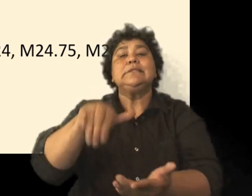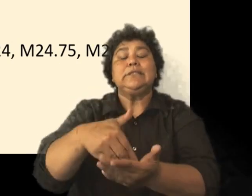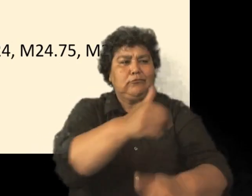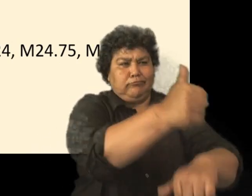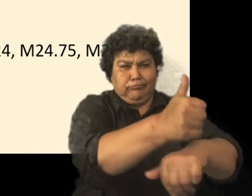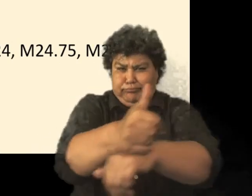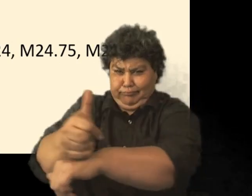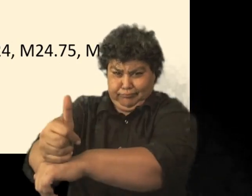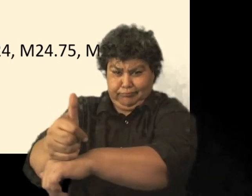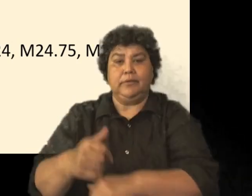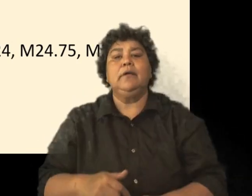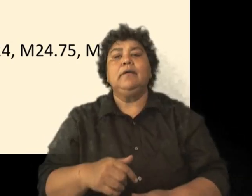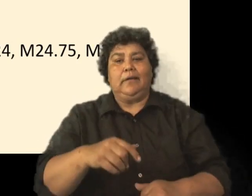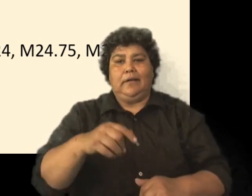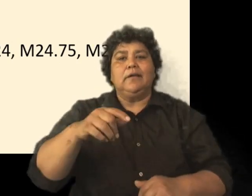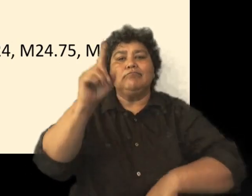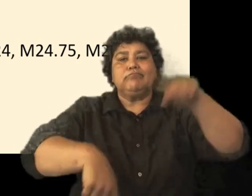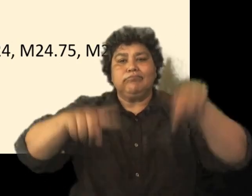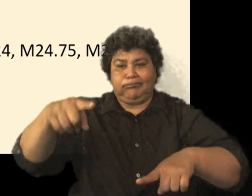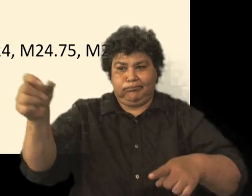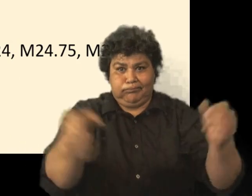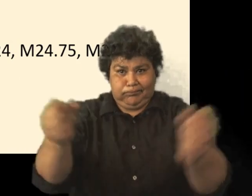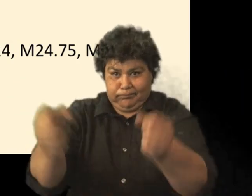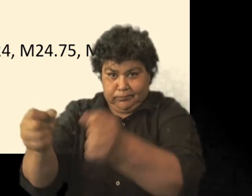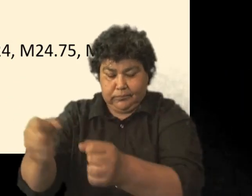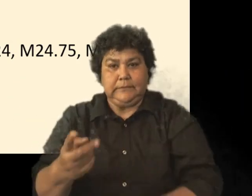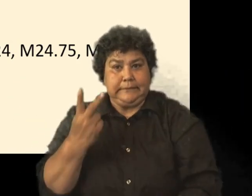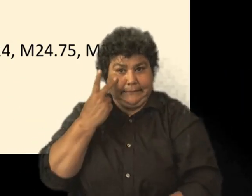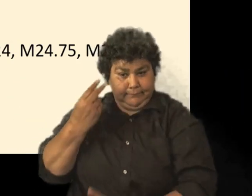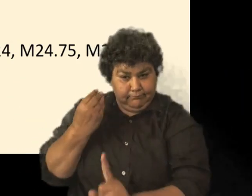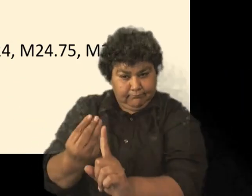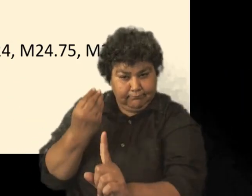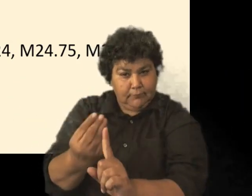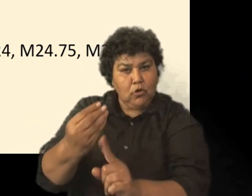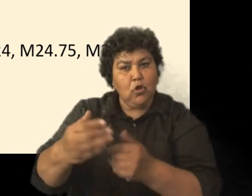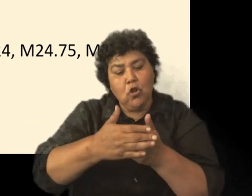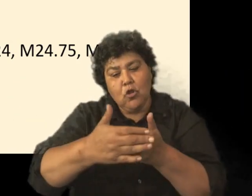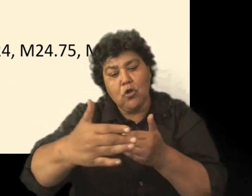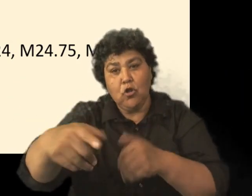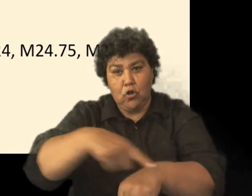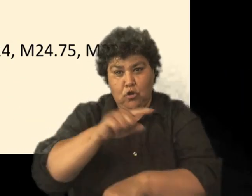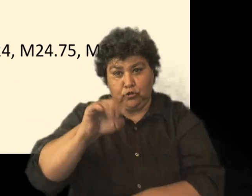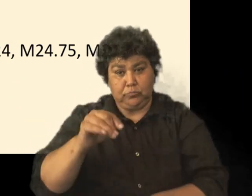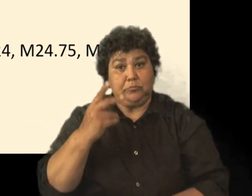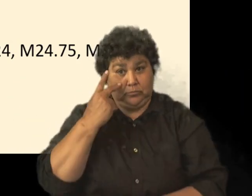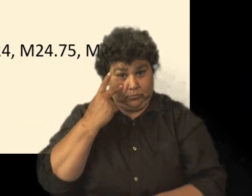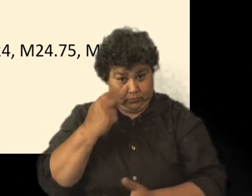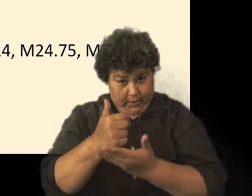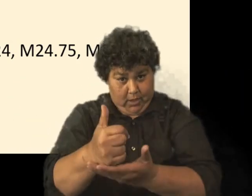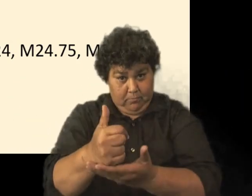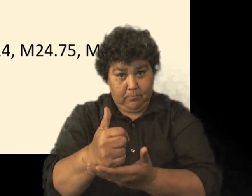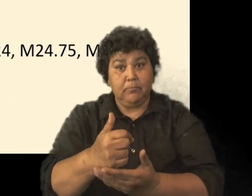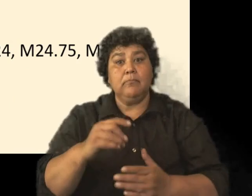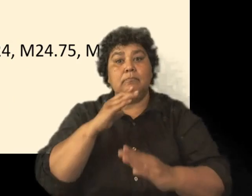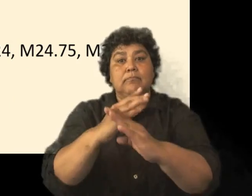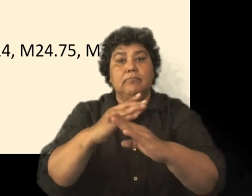placebo-controlled trial designed to determine if long-term NAC slows progression of RP and is safe. There will be